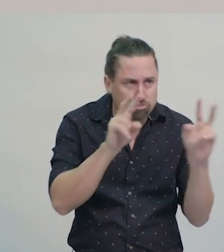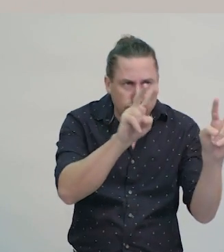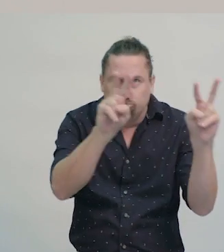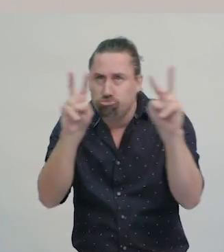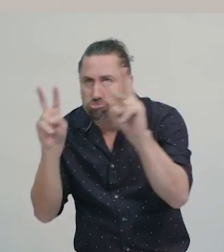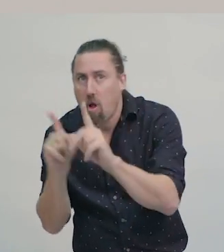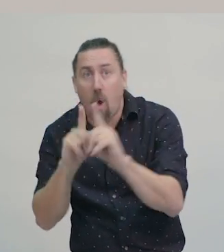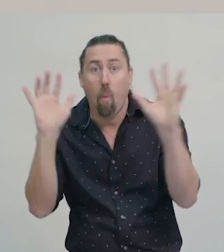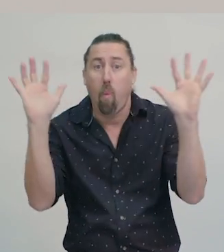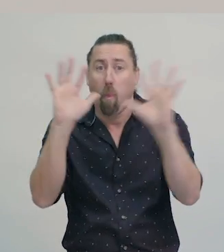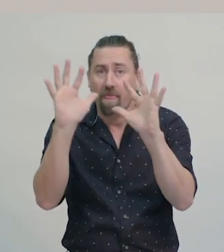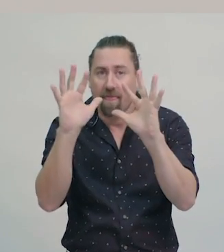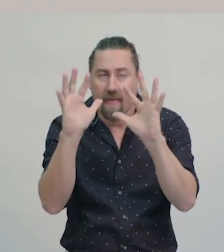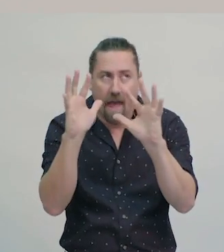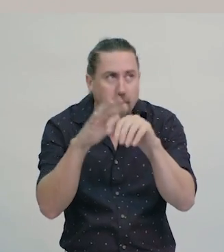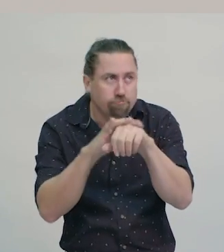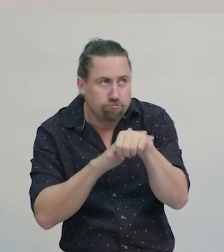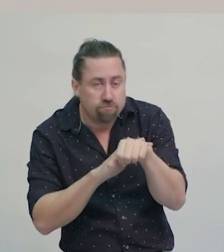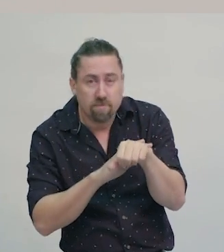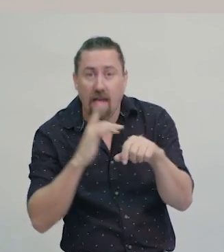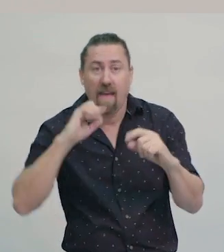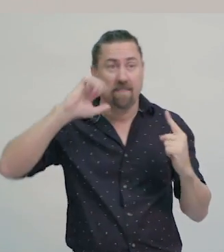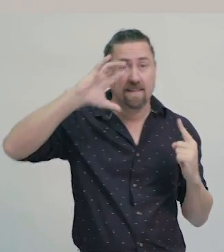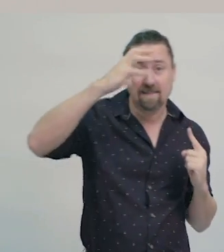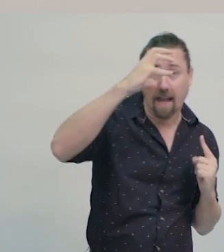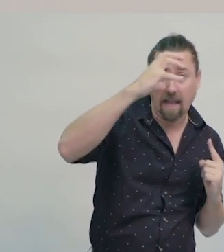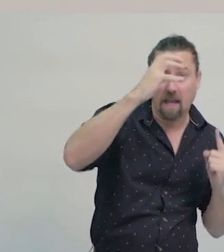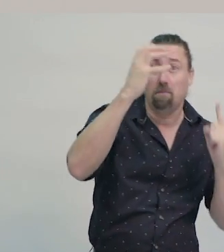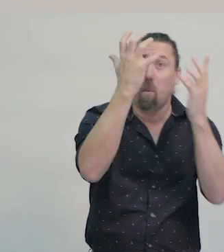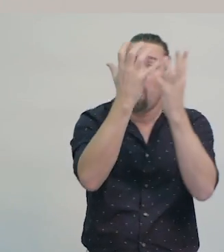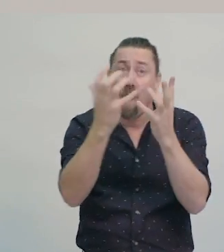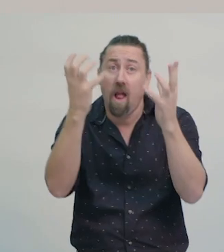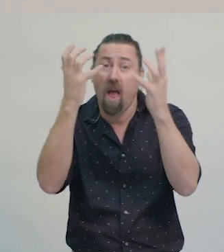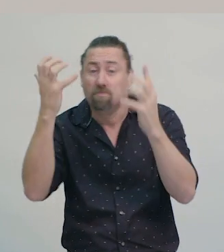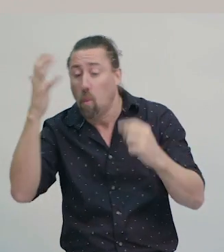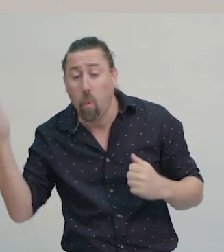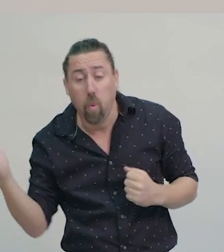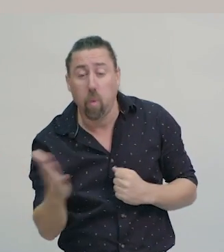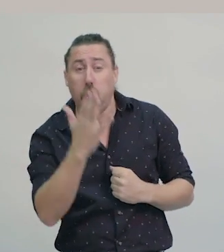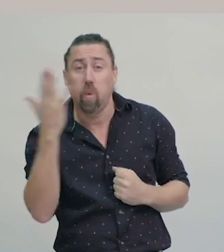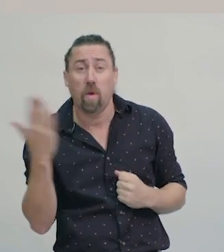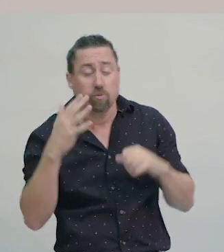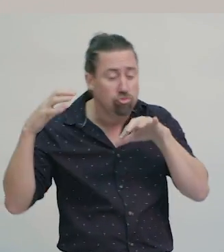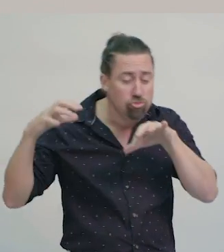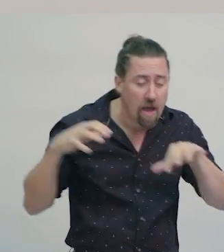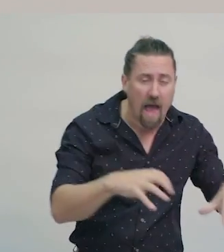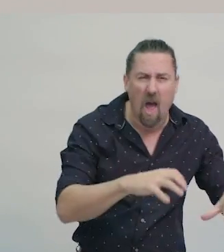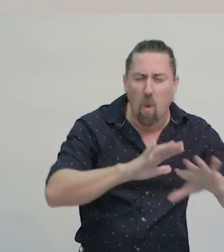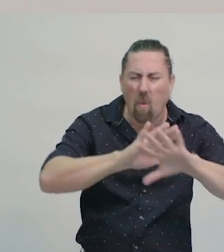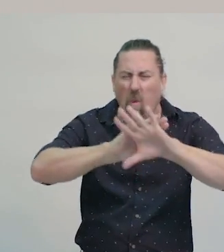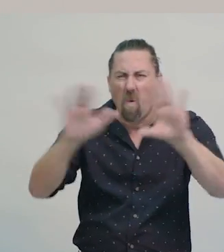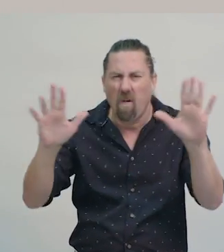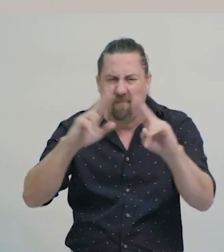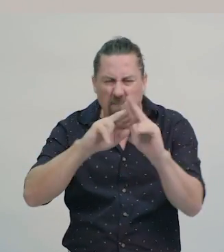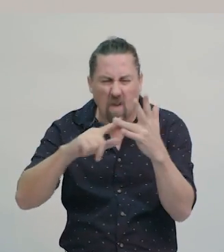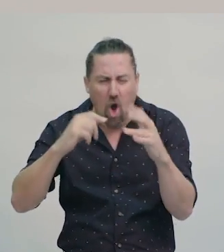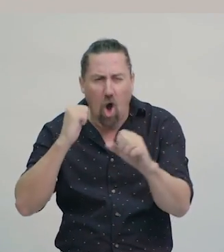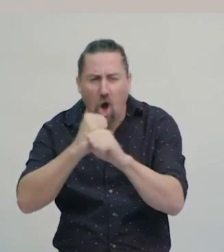are great at observing the weather and use weather symbols. They have made such accurate observations of the